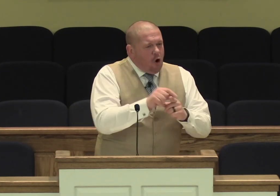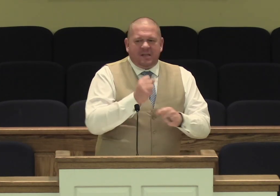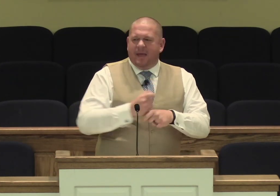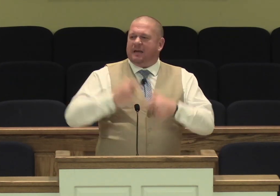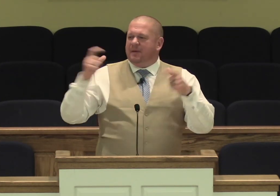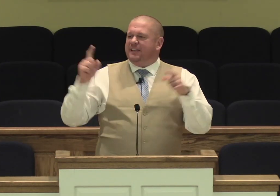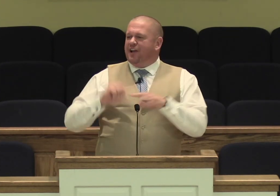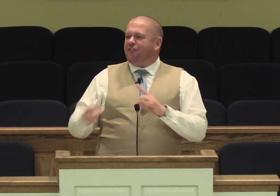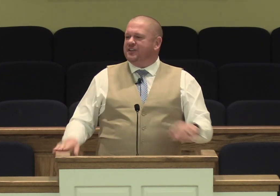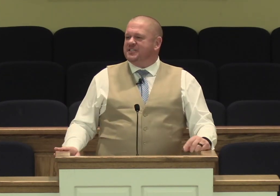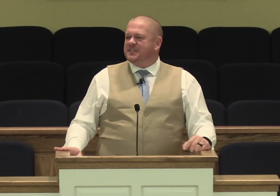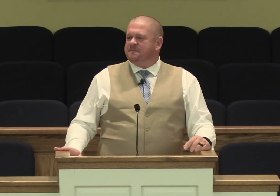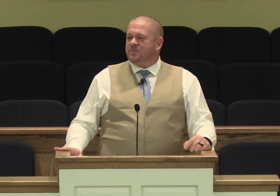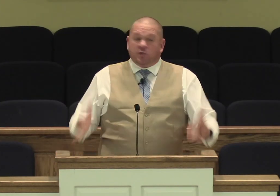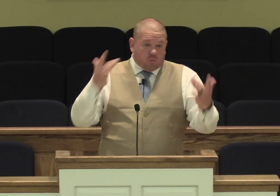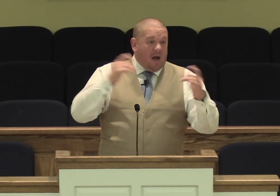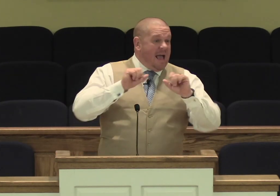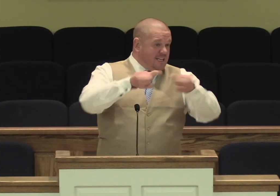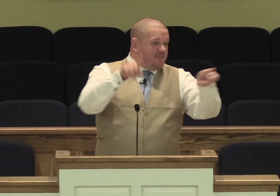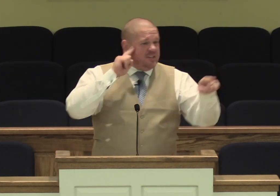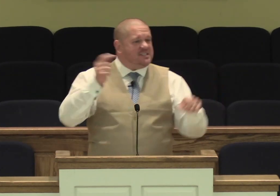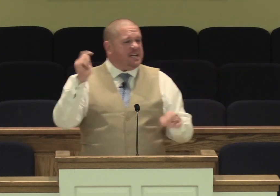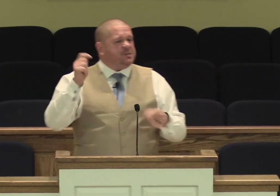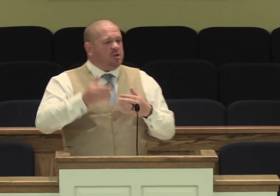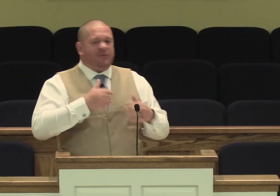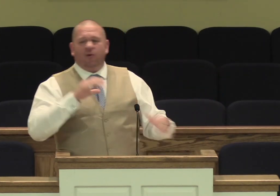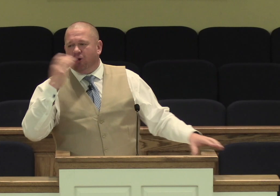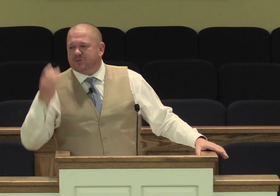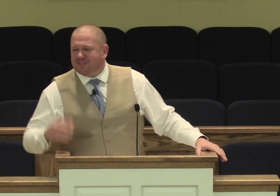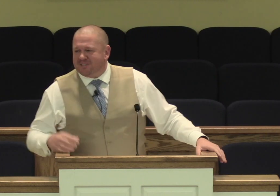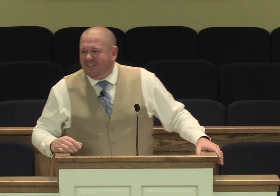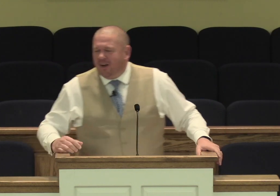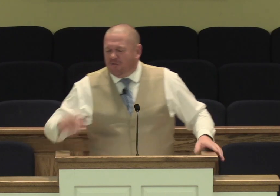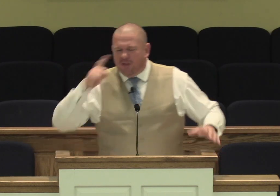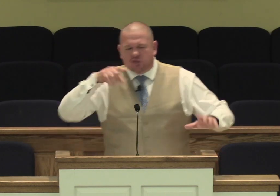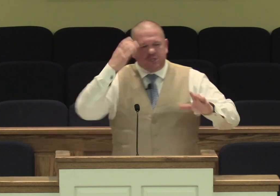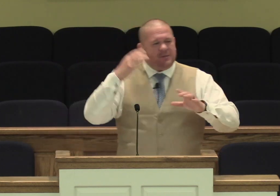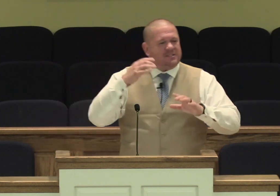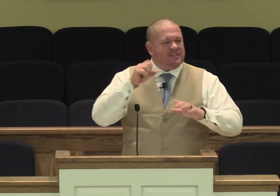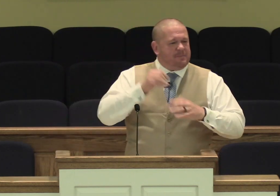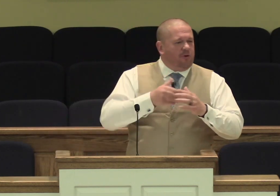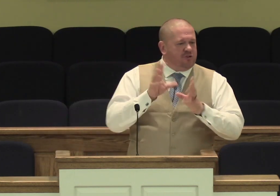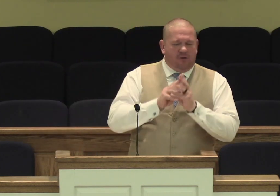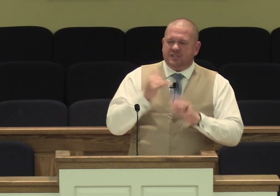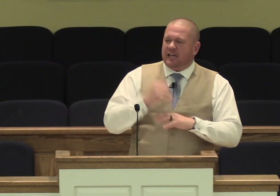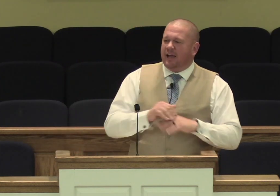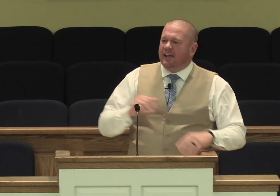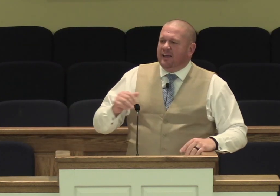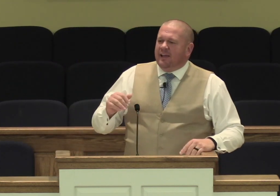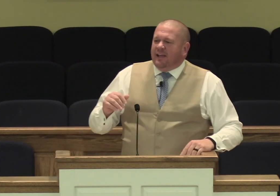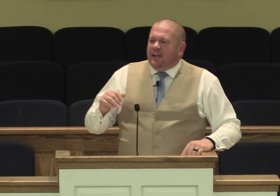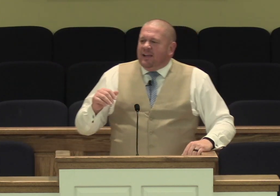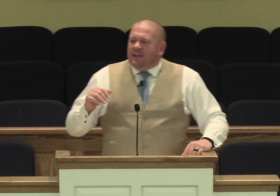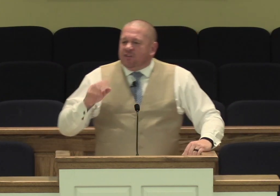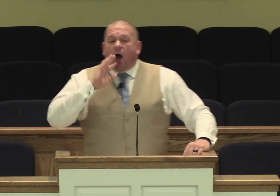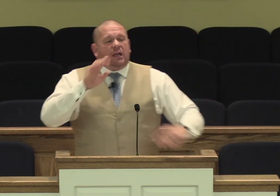little words that make a big difference. Which is why I asked for these testimonies before Christmas, or for this Christmas, see, before the service tonight. Talking